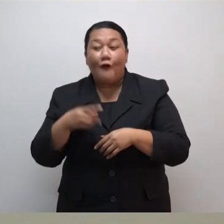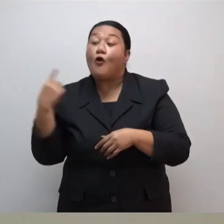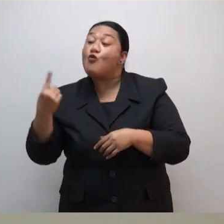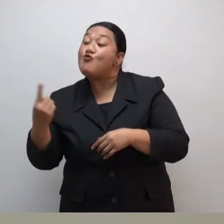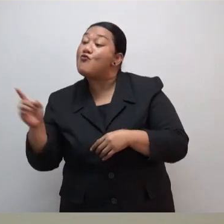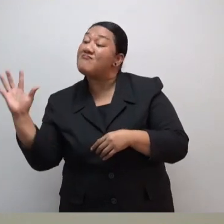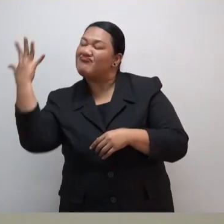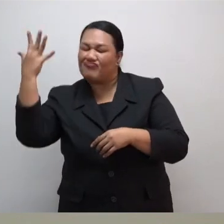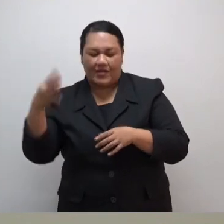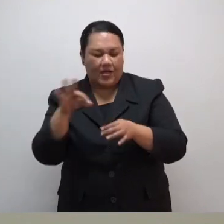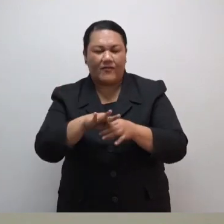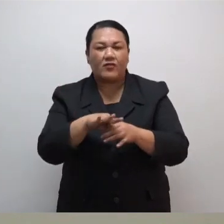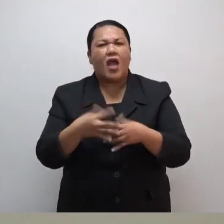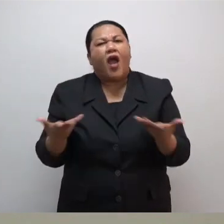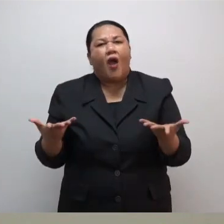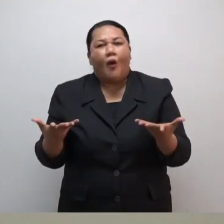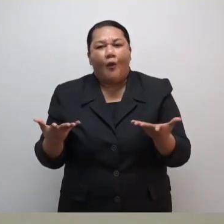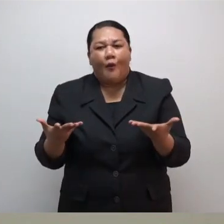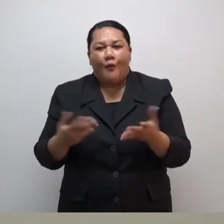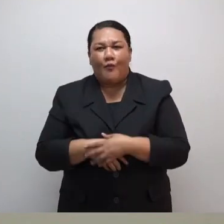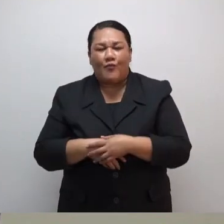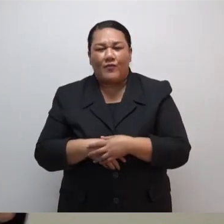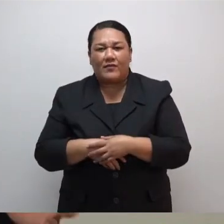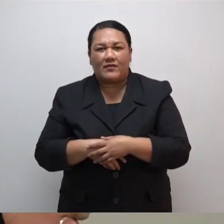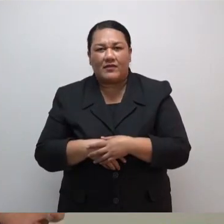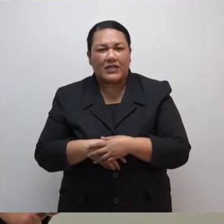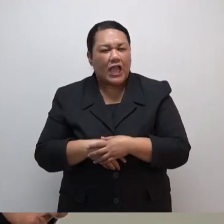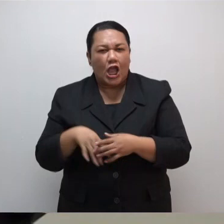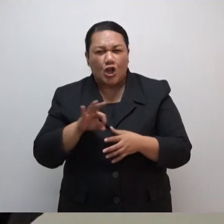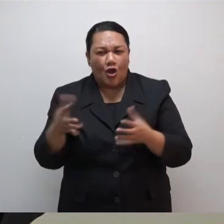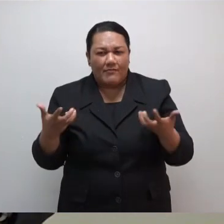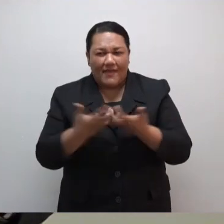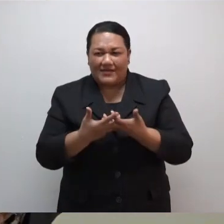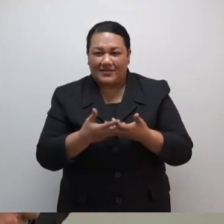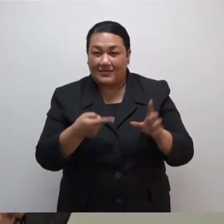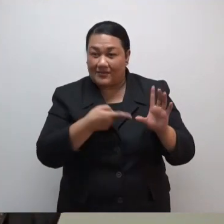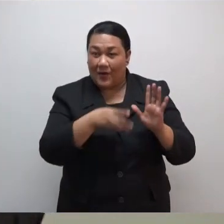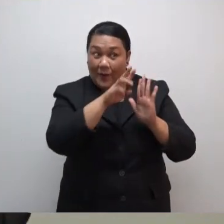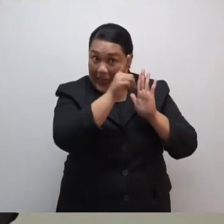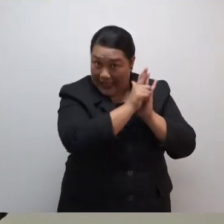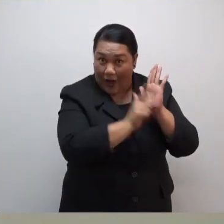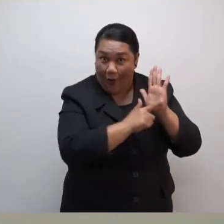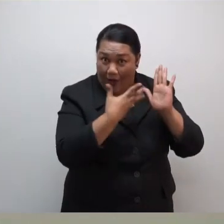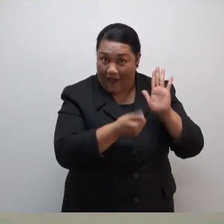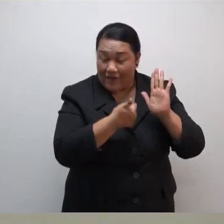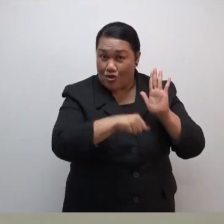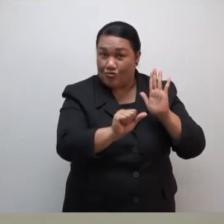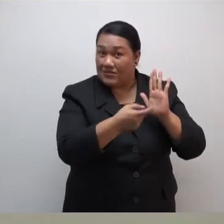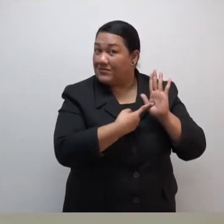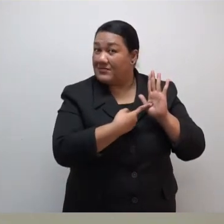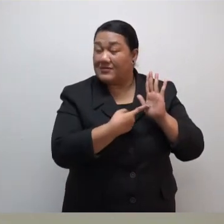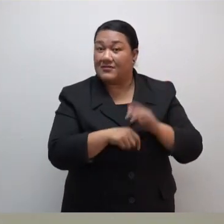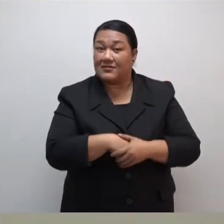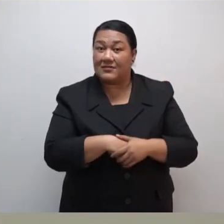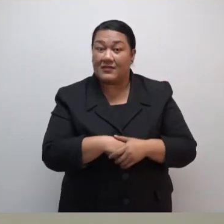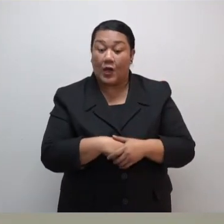inflated simply because the court has now said, and using old common law, which is essentially what the